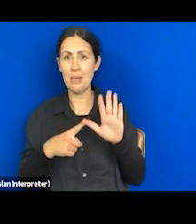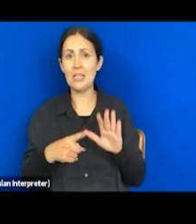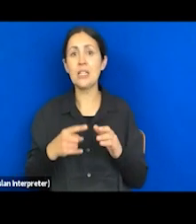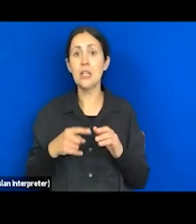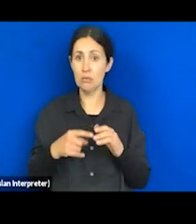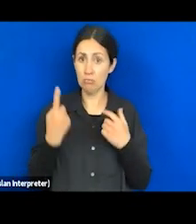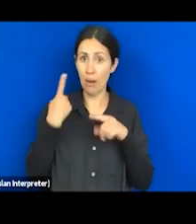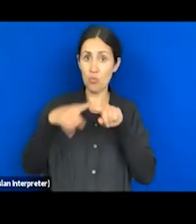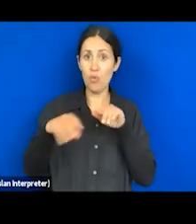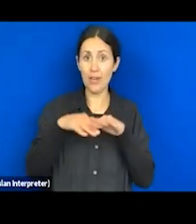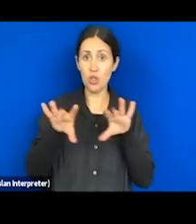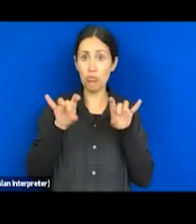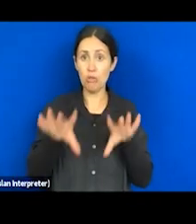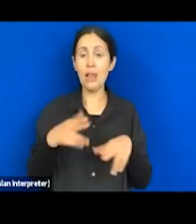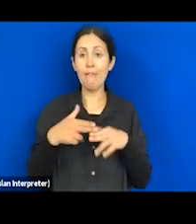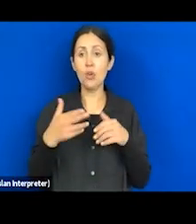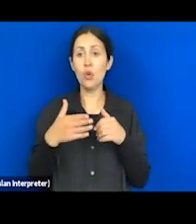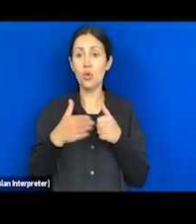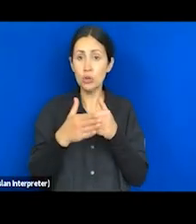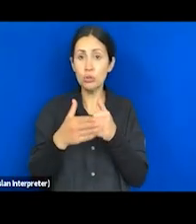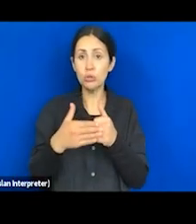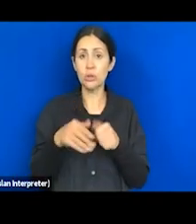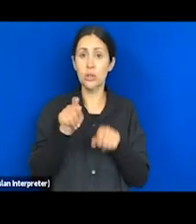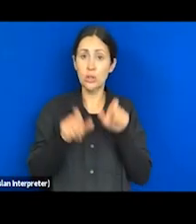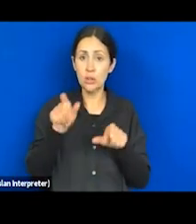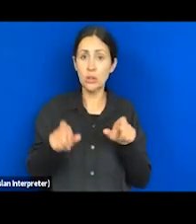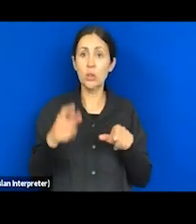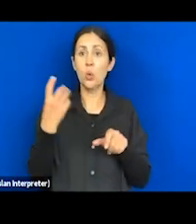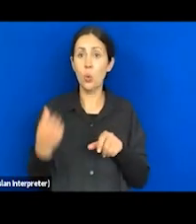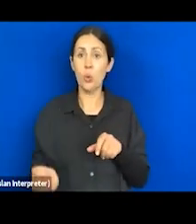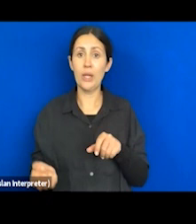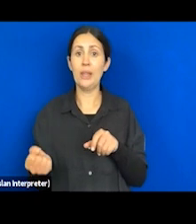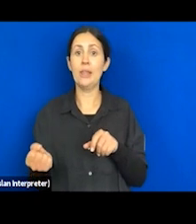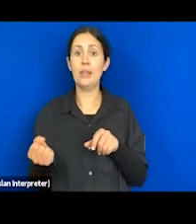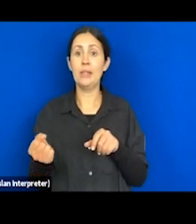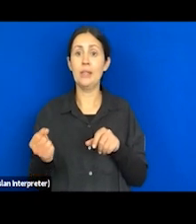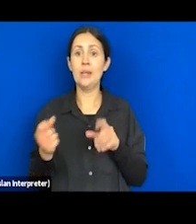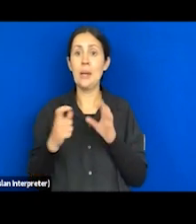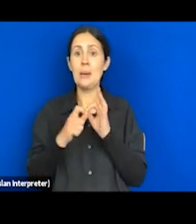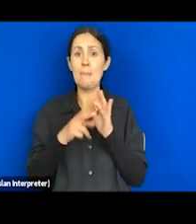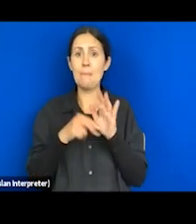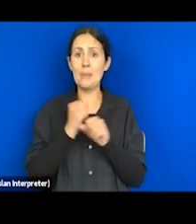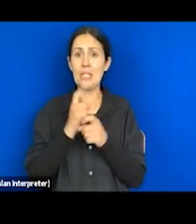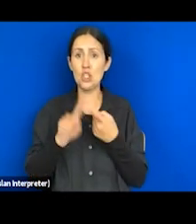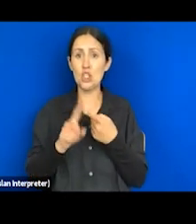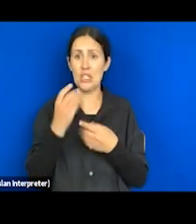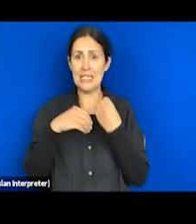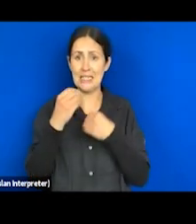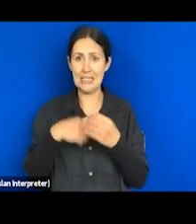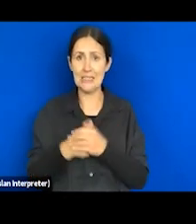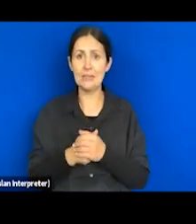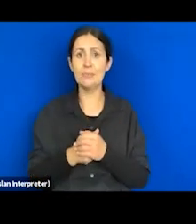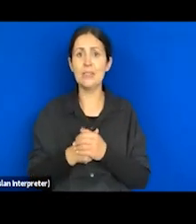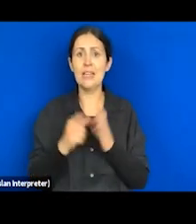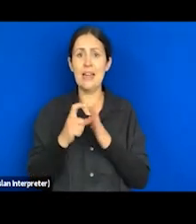treatment of attention deficit hyperactivity disorder and binge eating disorder. Compared to